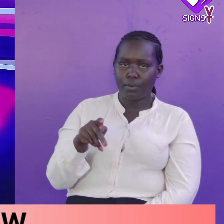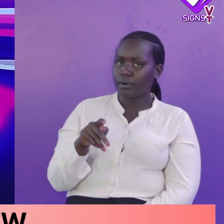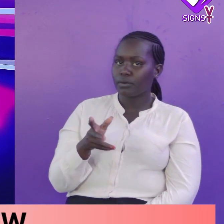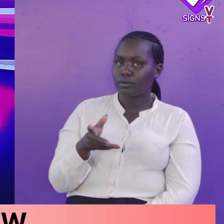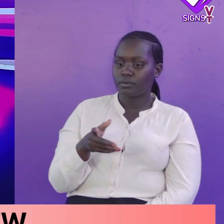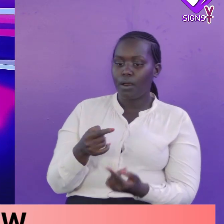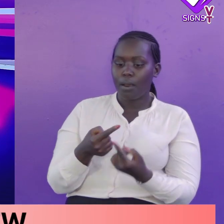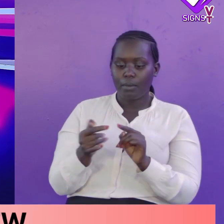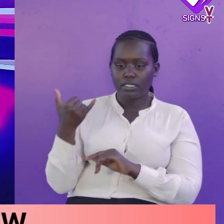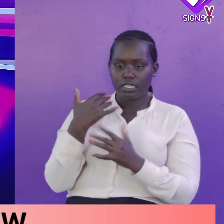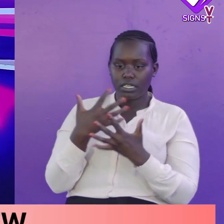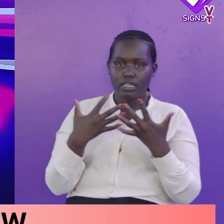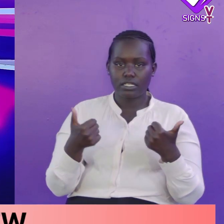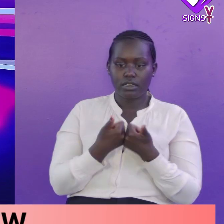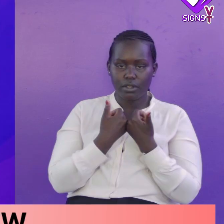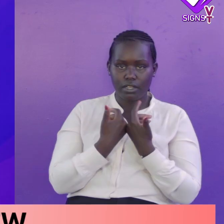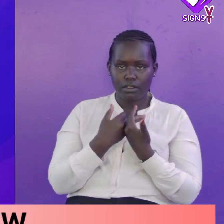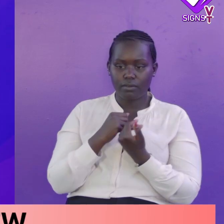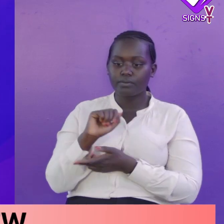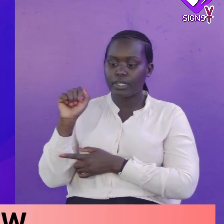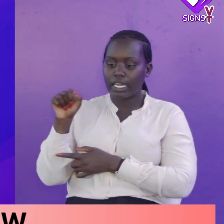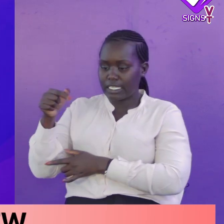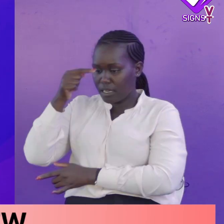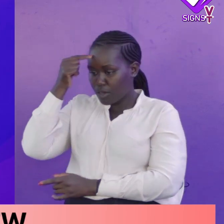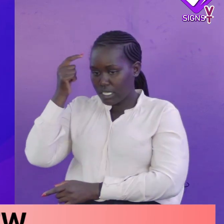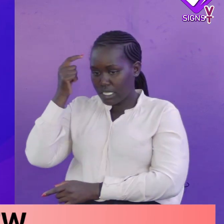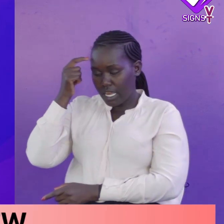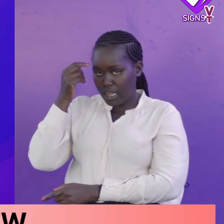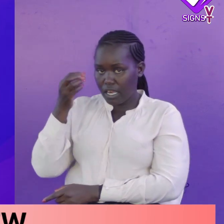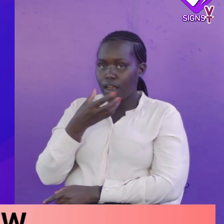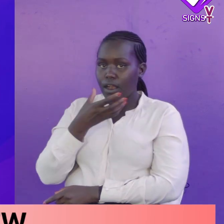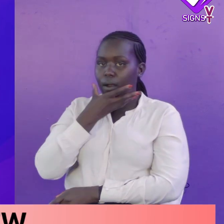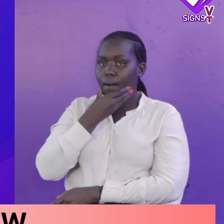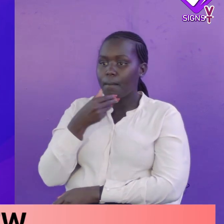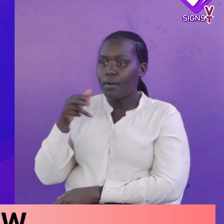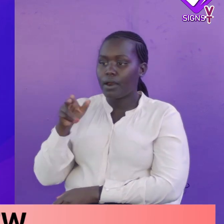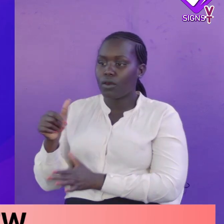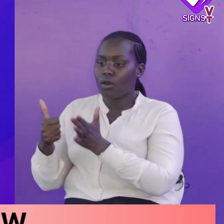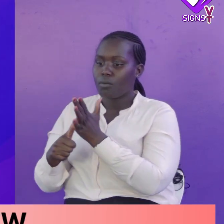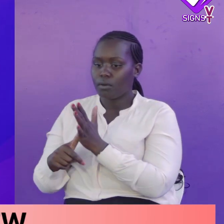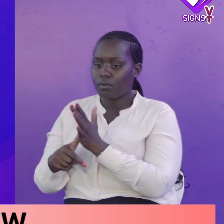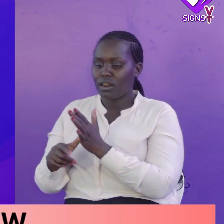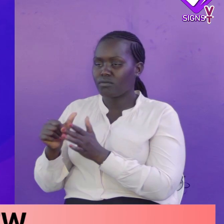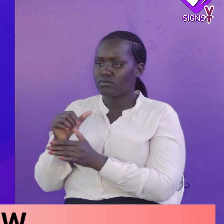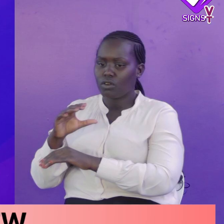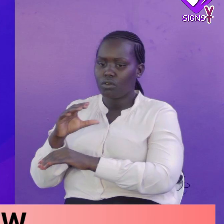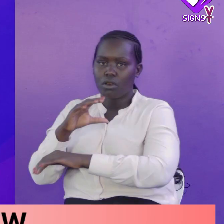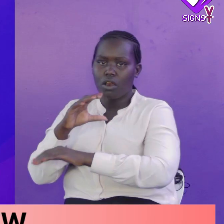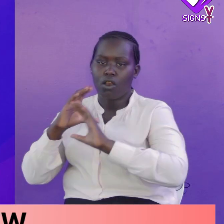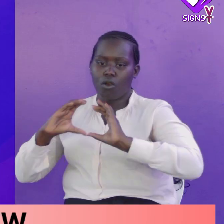happened. Yeah, because I think Manchester United, their problem is not the coach, as we said